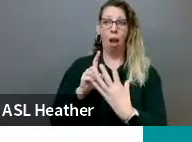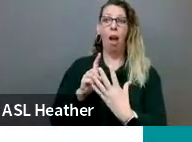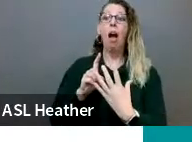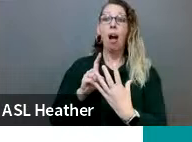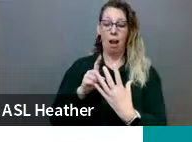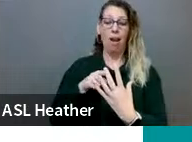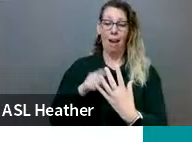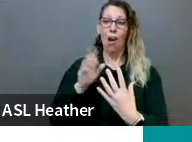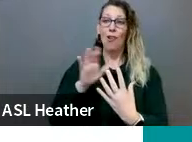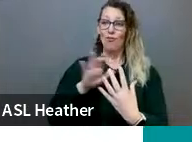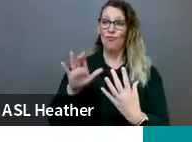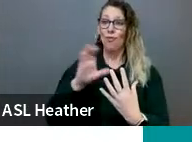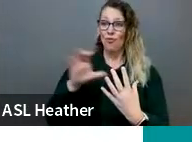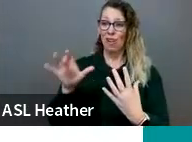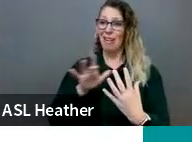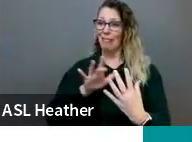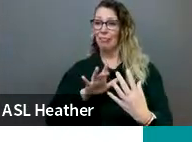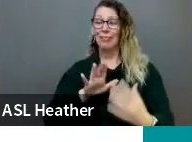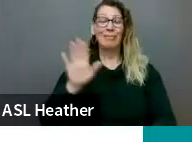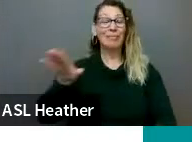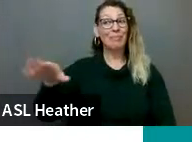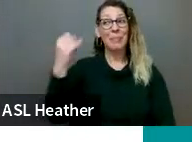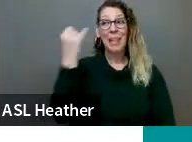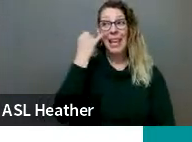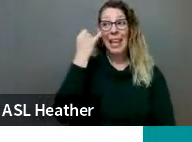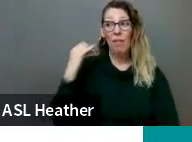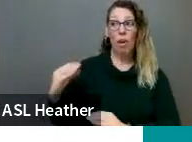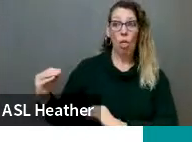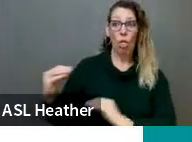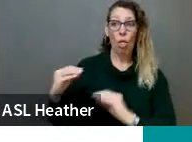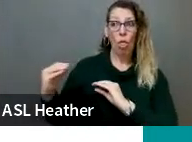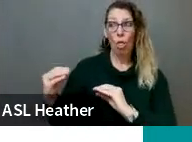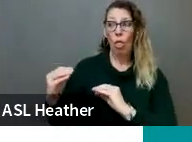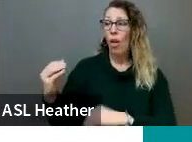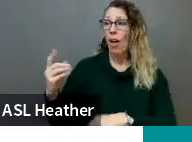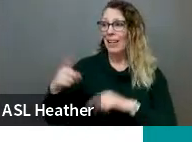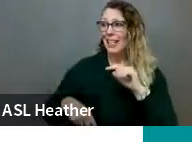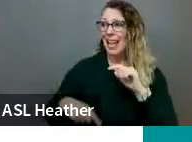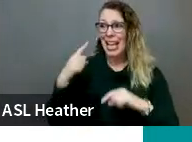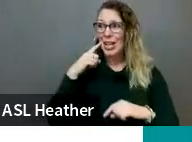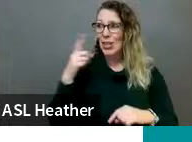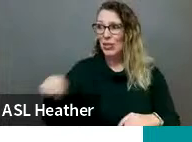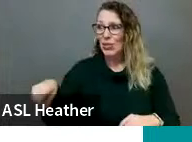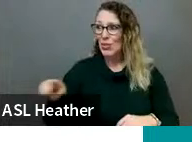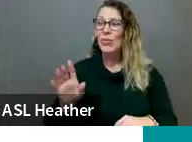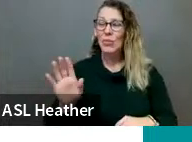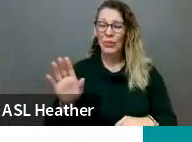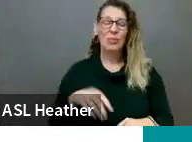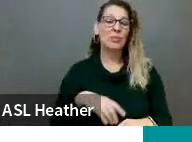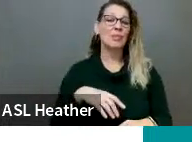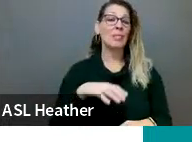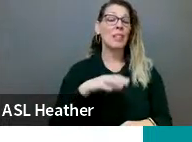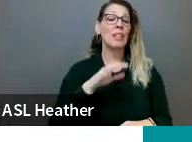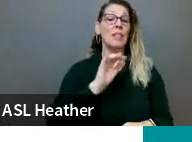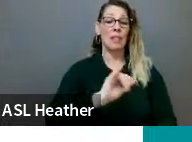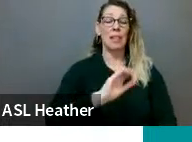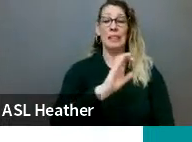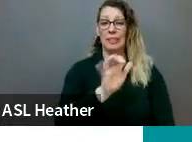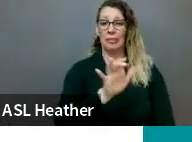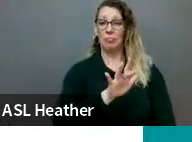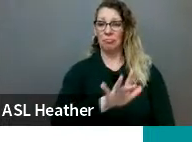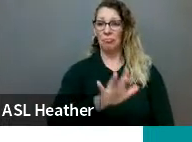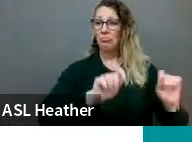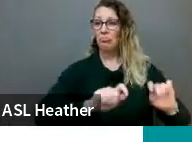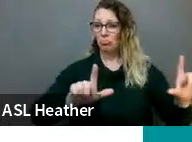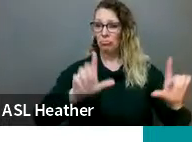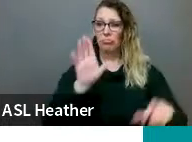Guys, when we have side chatter, it's hard for folks online to hear. Then click on the CC icon and a separate window with captions will